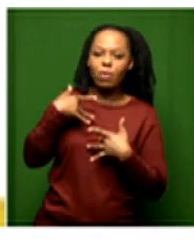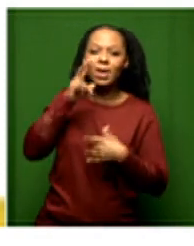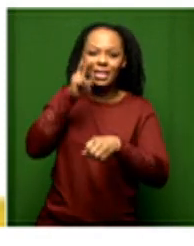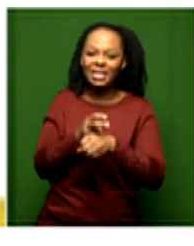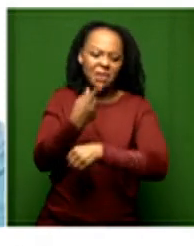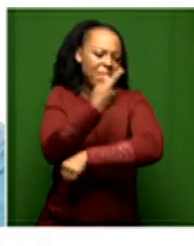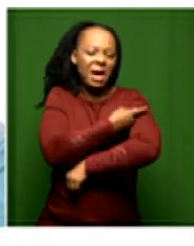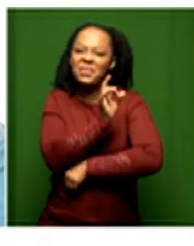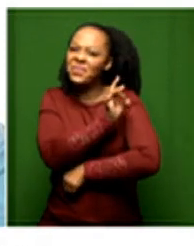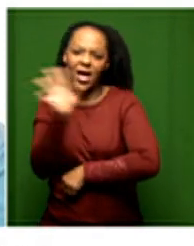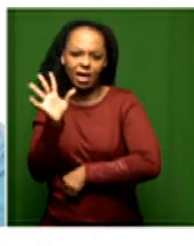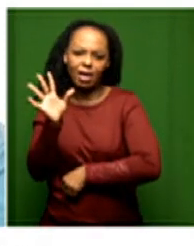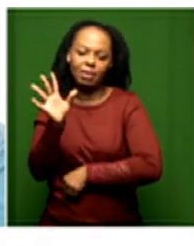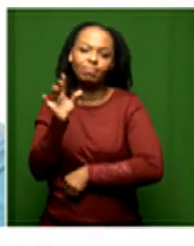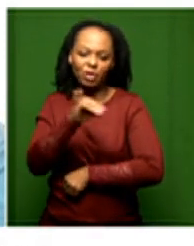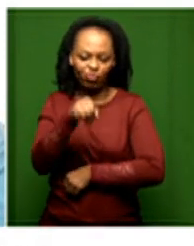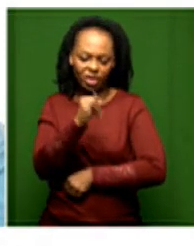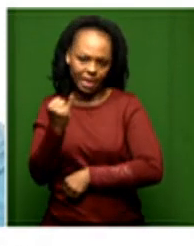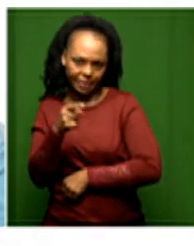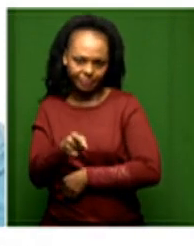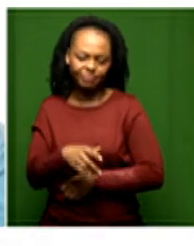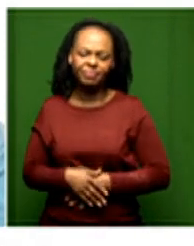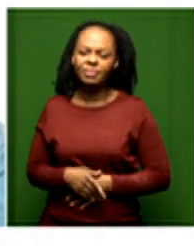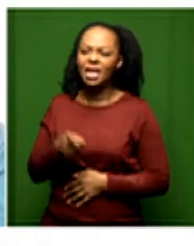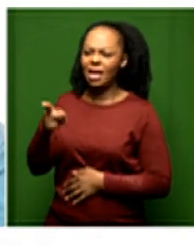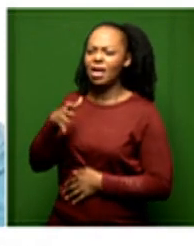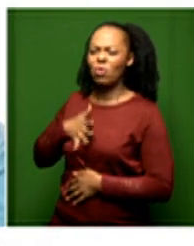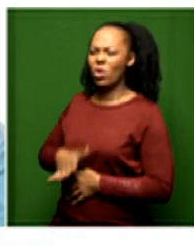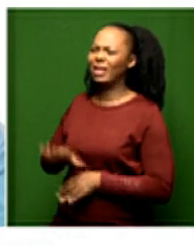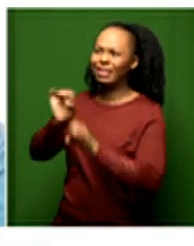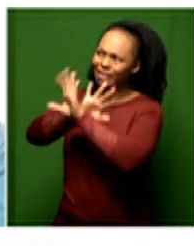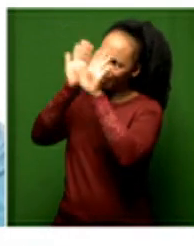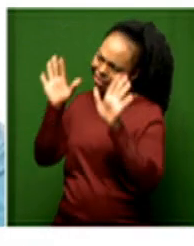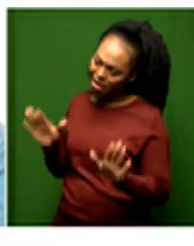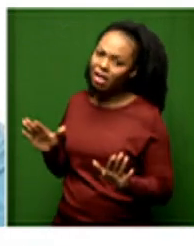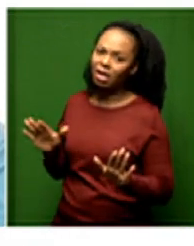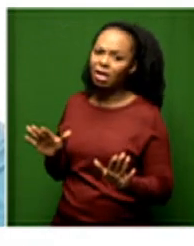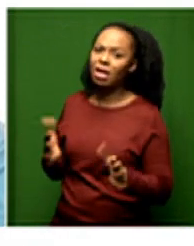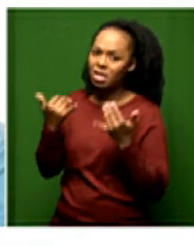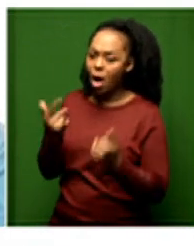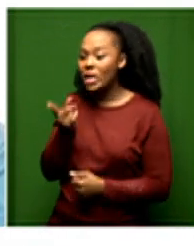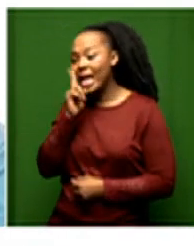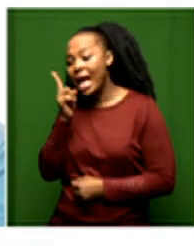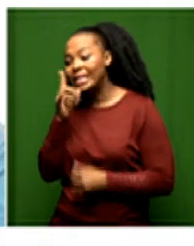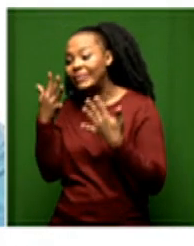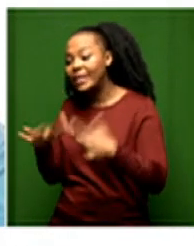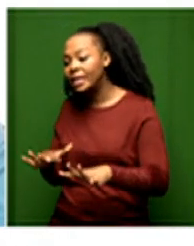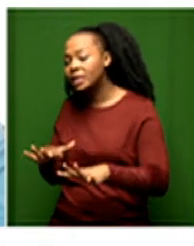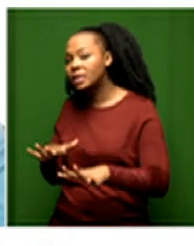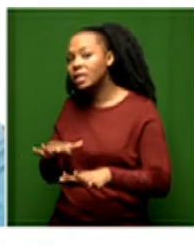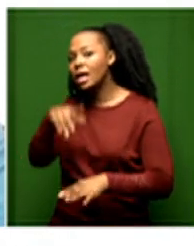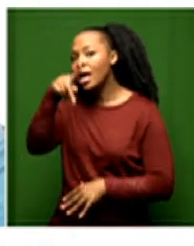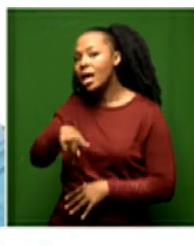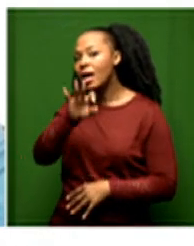anything. So just on a further point of clarity, so we have tested the Pfizer vaccine,